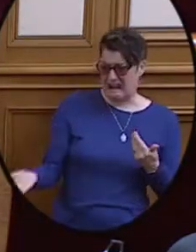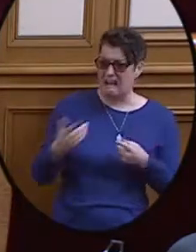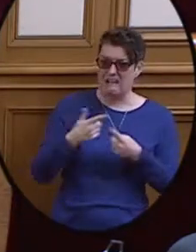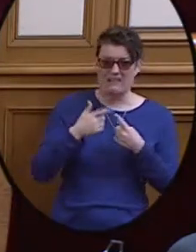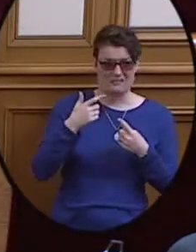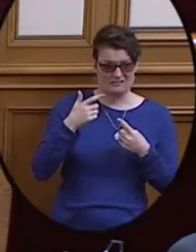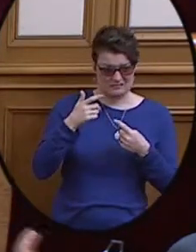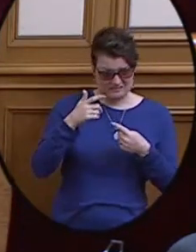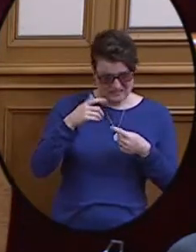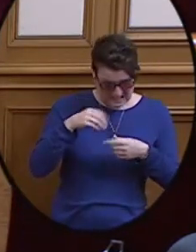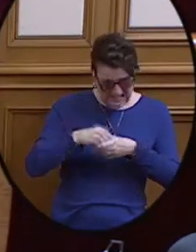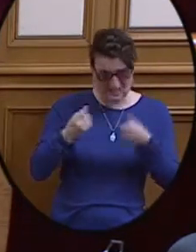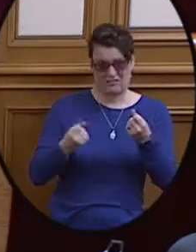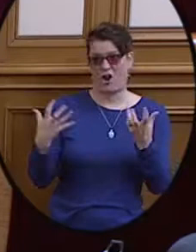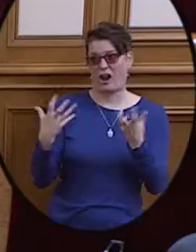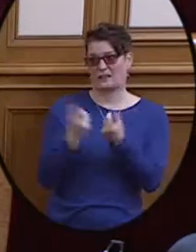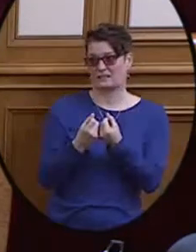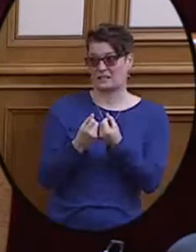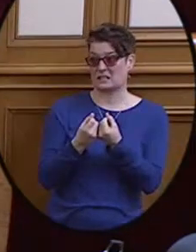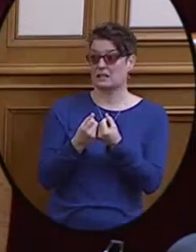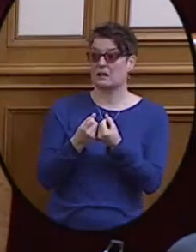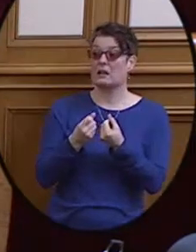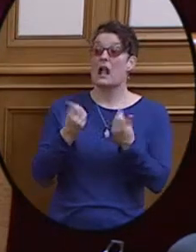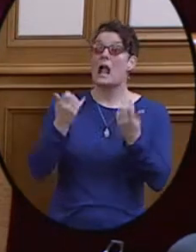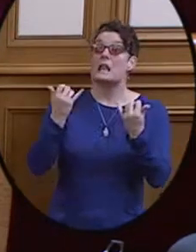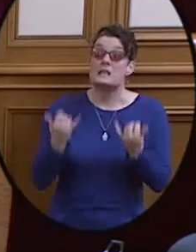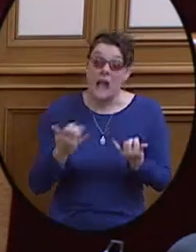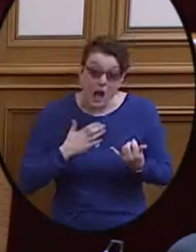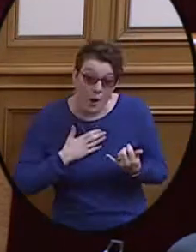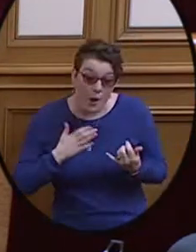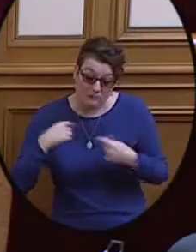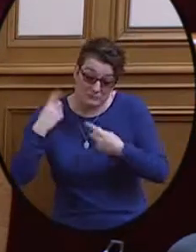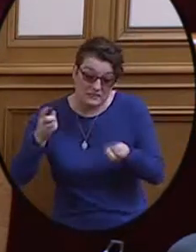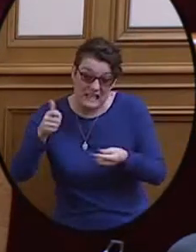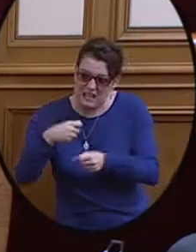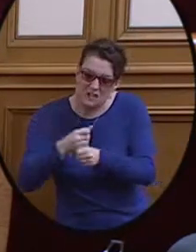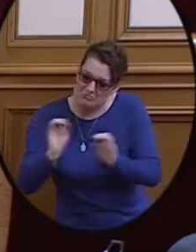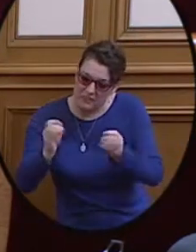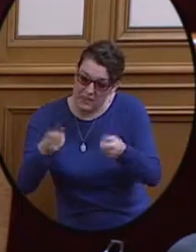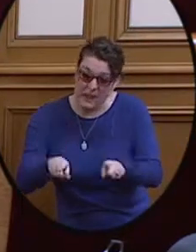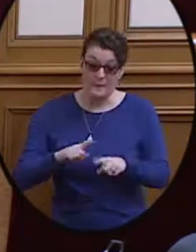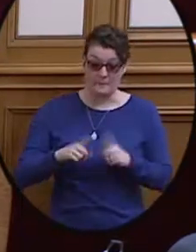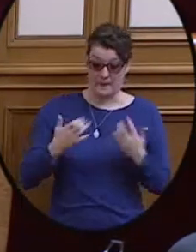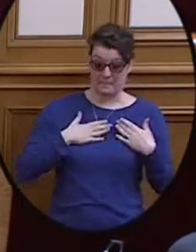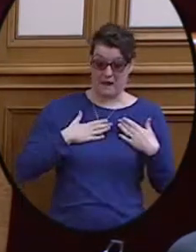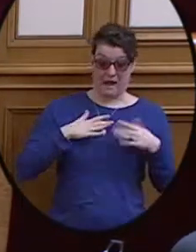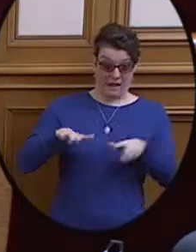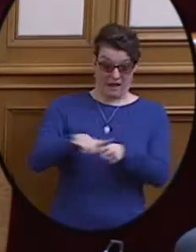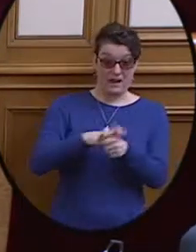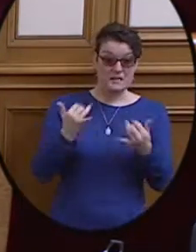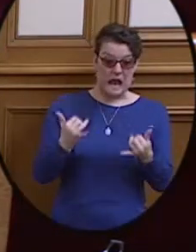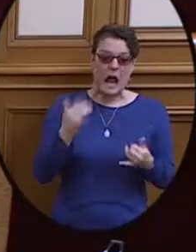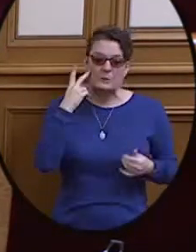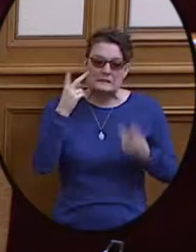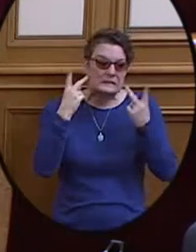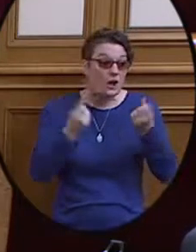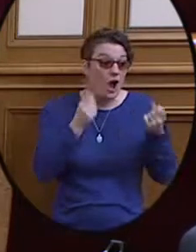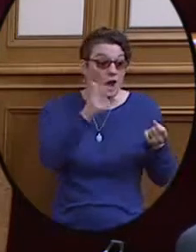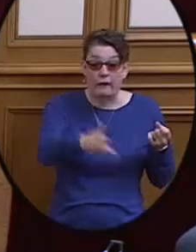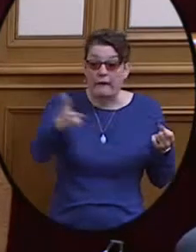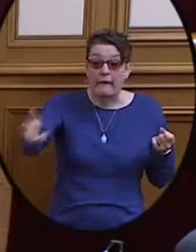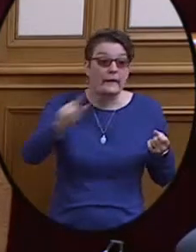about it for 10 years. Now that my block has a Porsche and a Tesla and you know, a Land